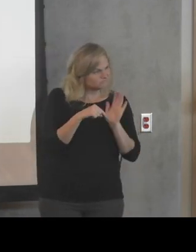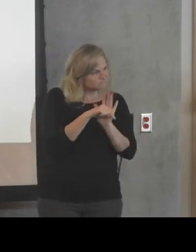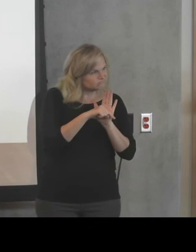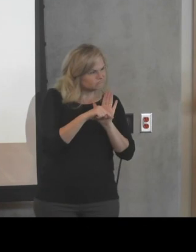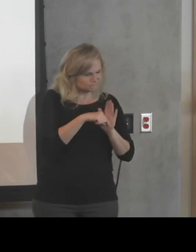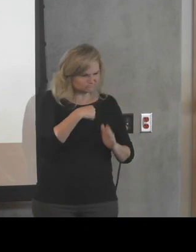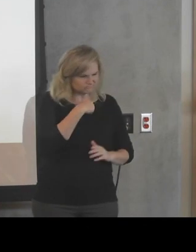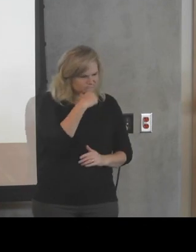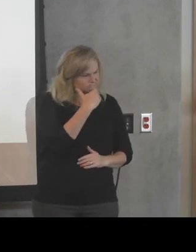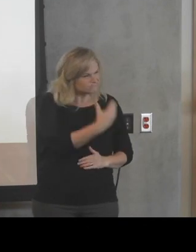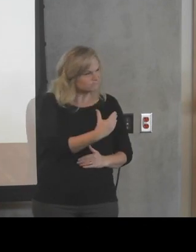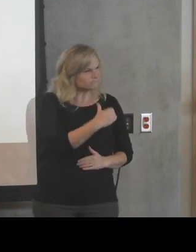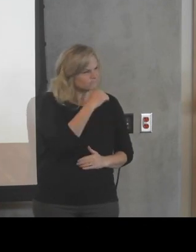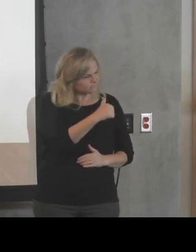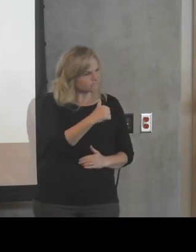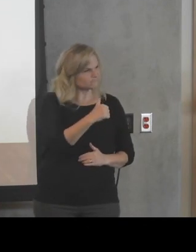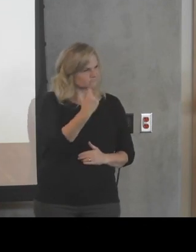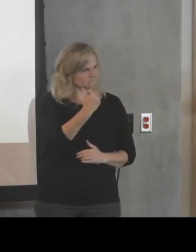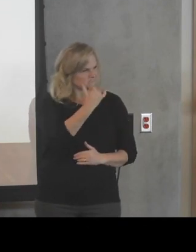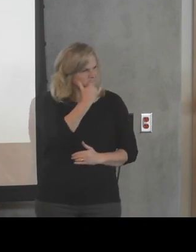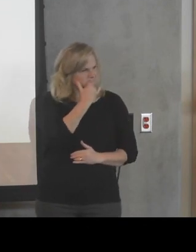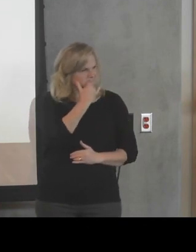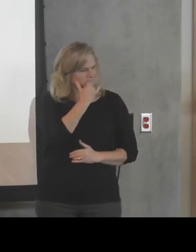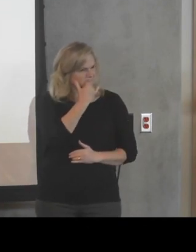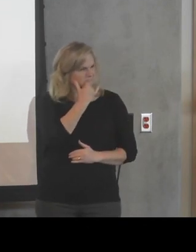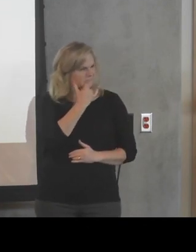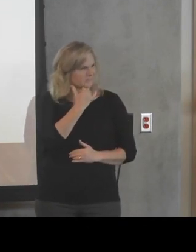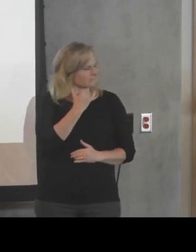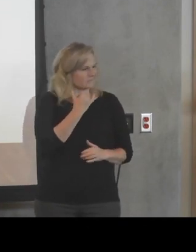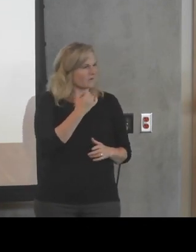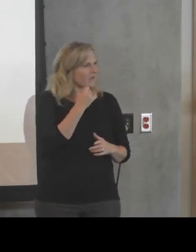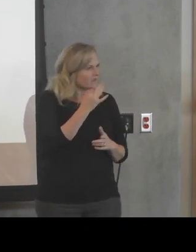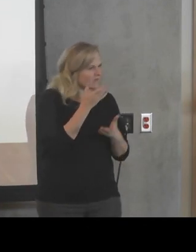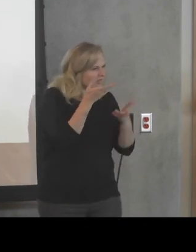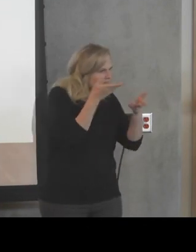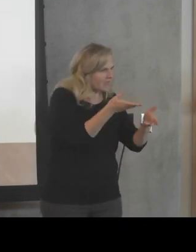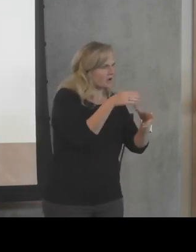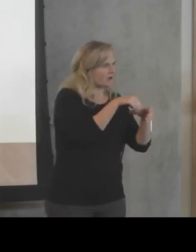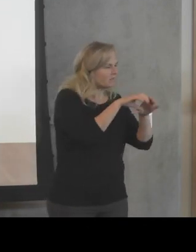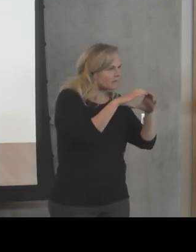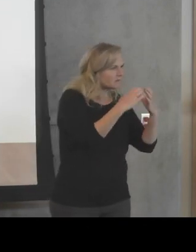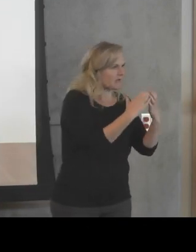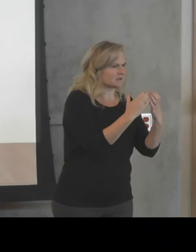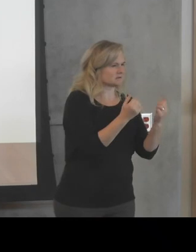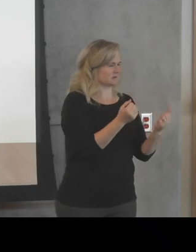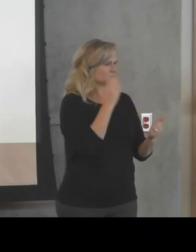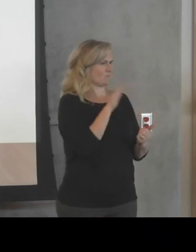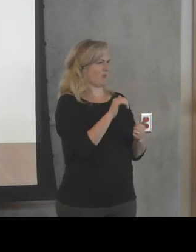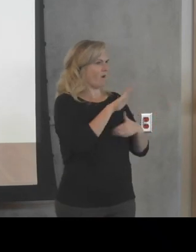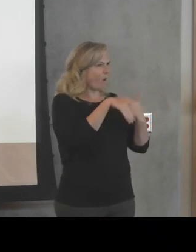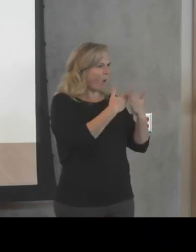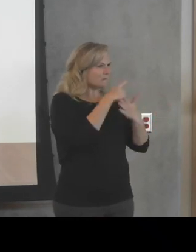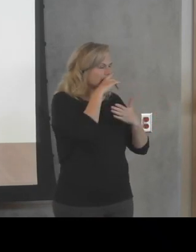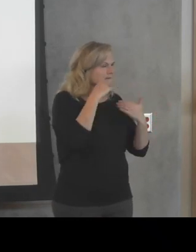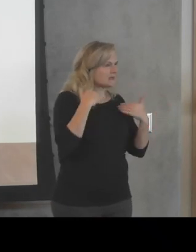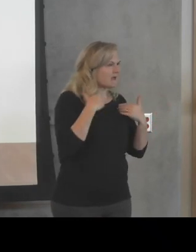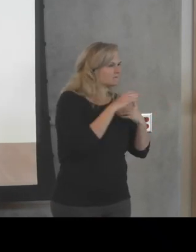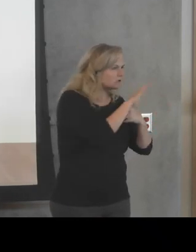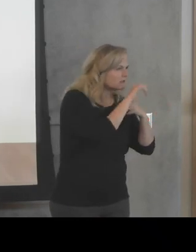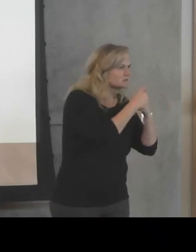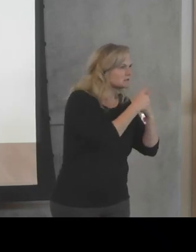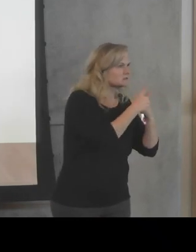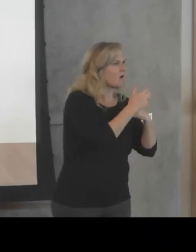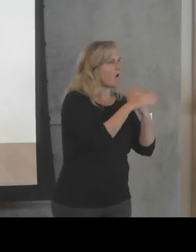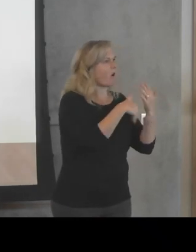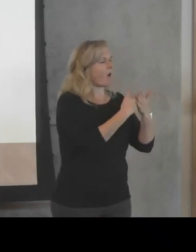something wrong. Yeah, all the kids are unique, and all the kids have challenges, and all the kids are good at some stuff. And that's